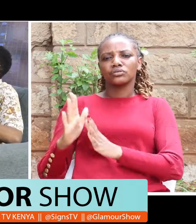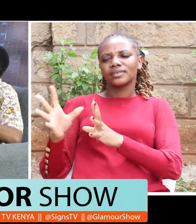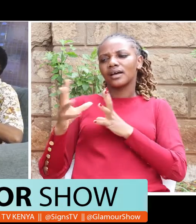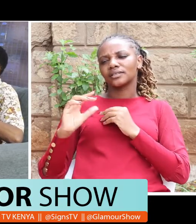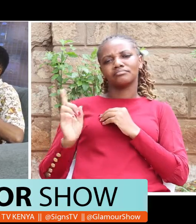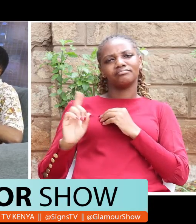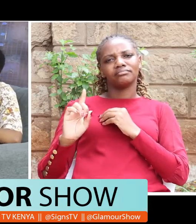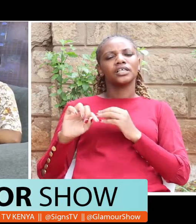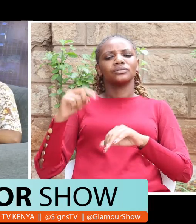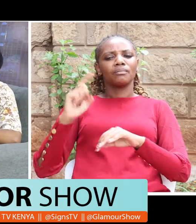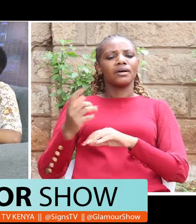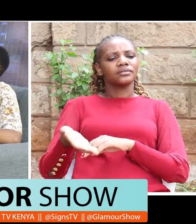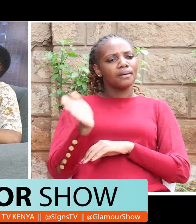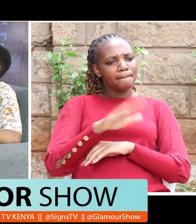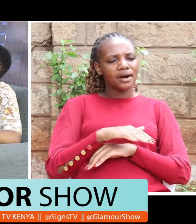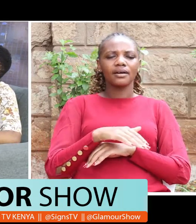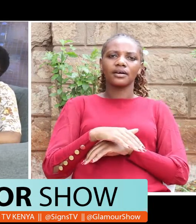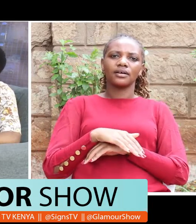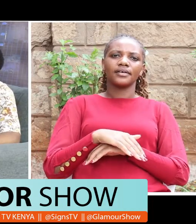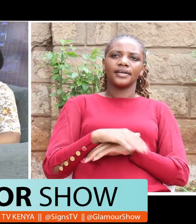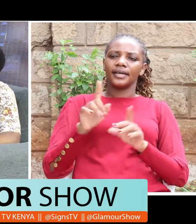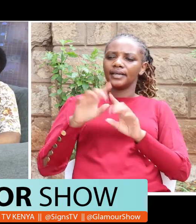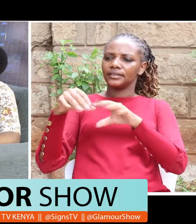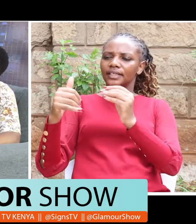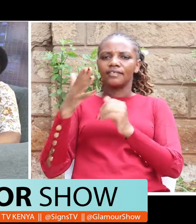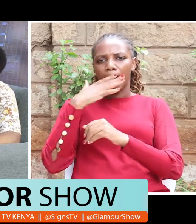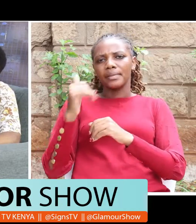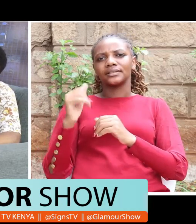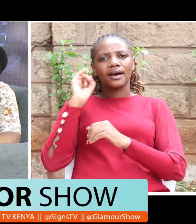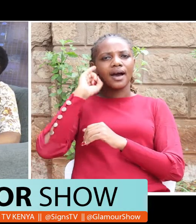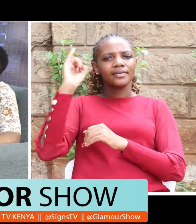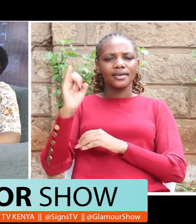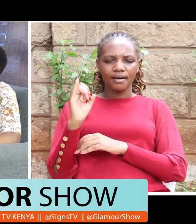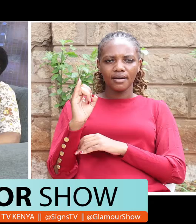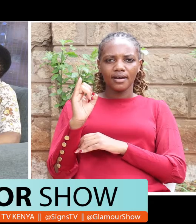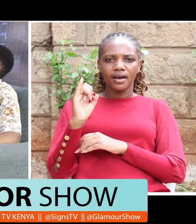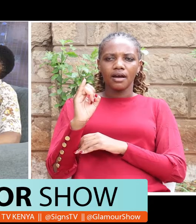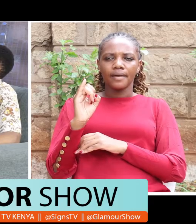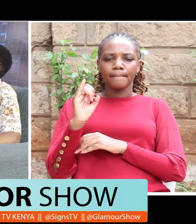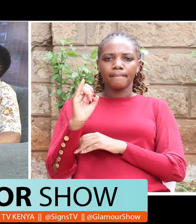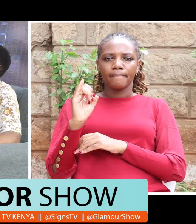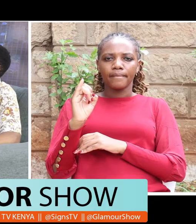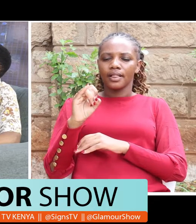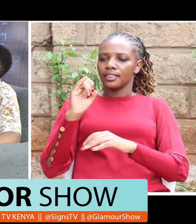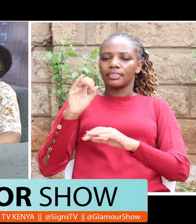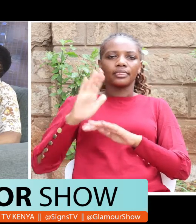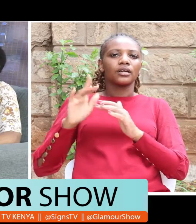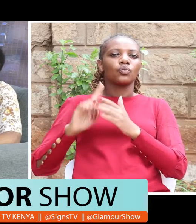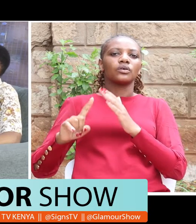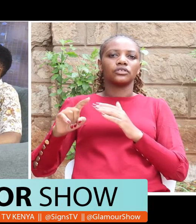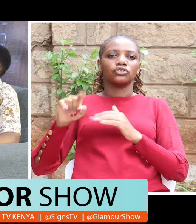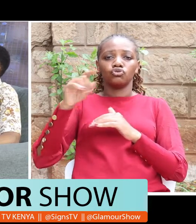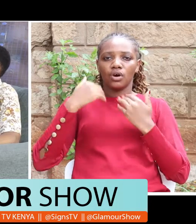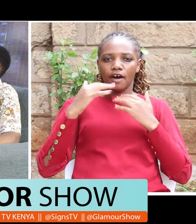have to come back to your drawing board. Then you give them back a better idea than you had, or even a better idea than they